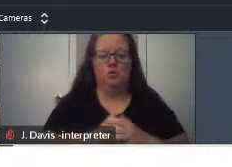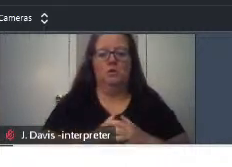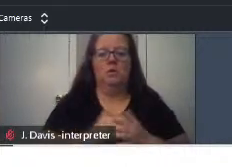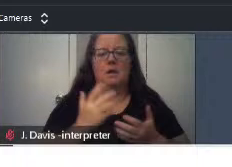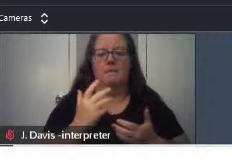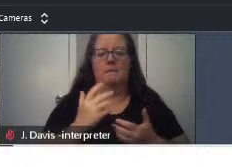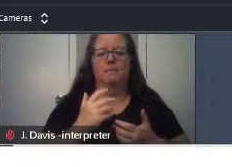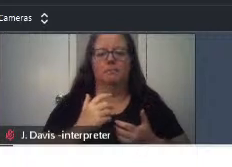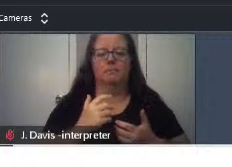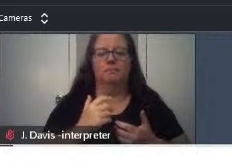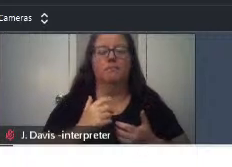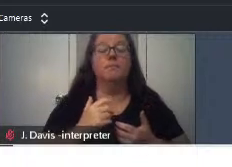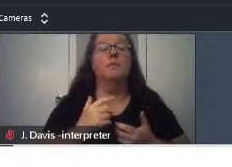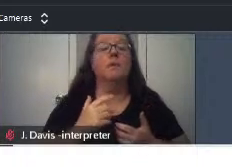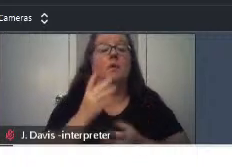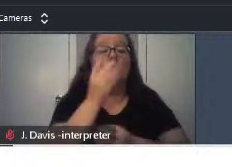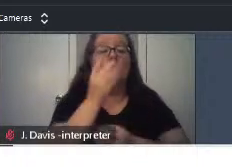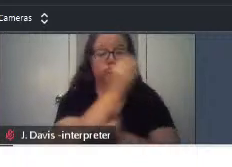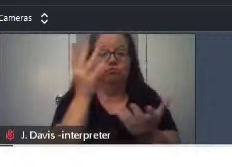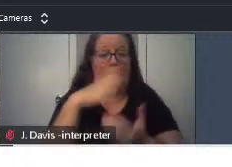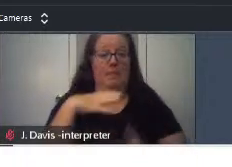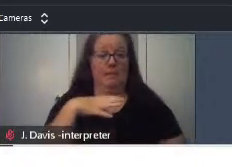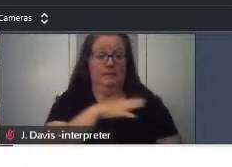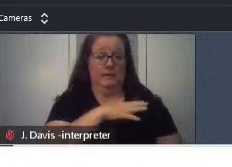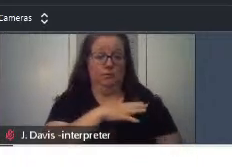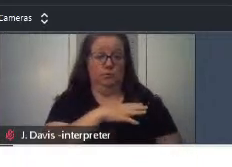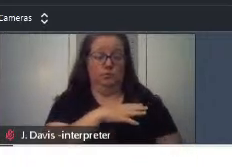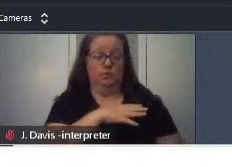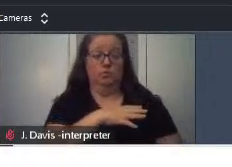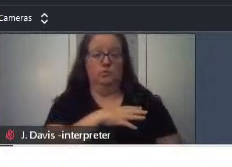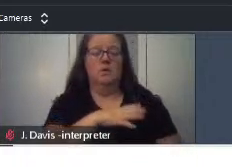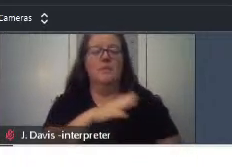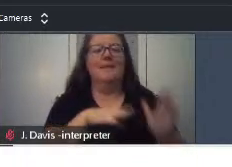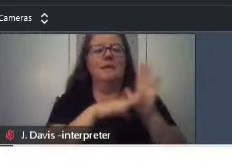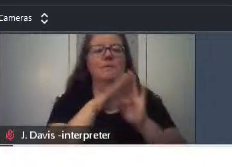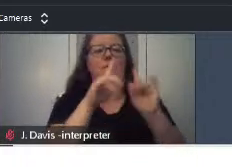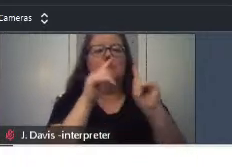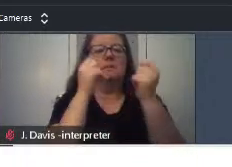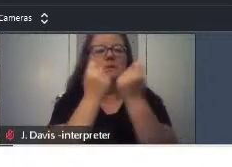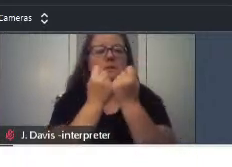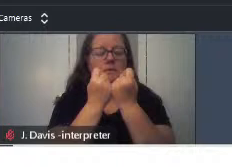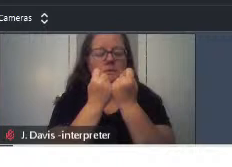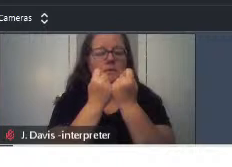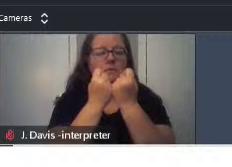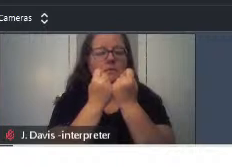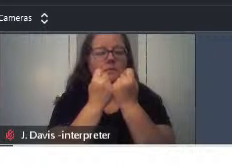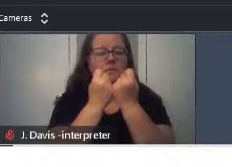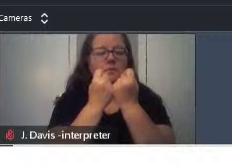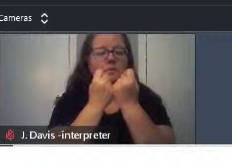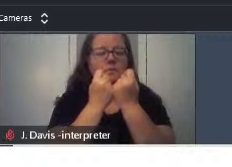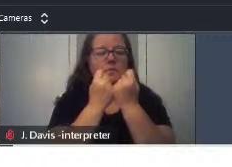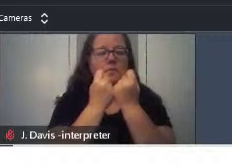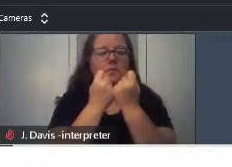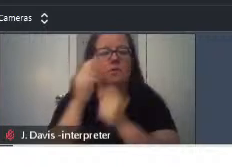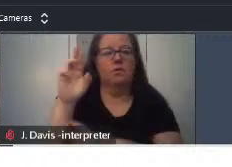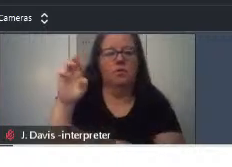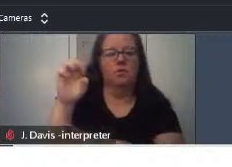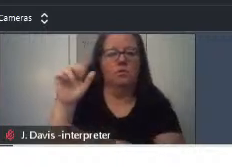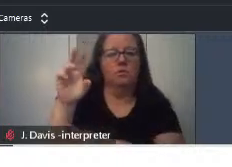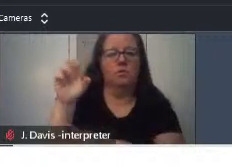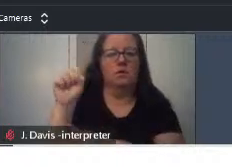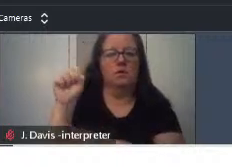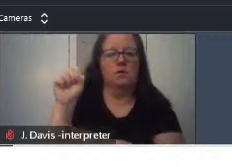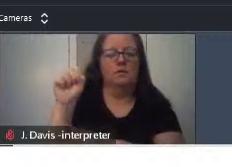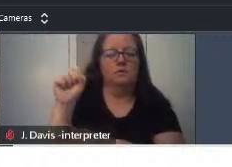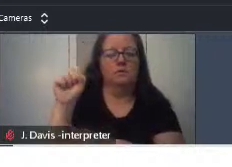like to just let the council know of the development team. The Reeves firm, Mr. Greg